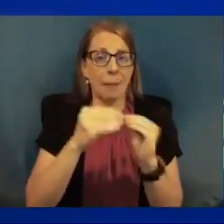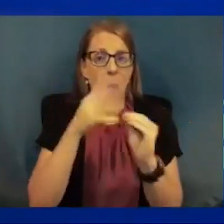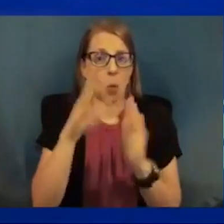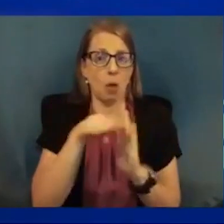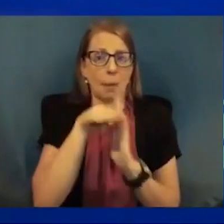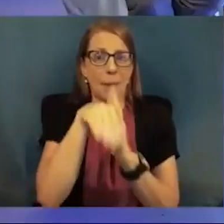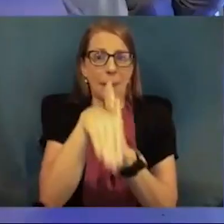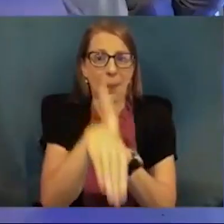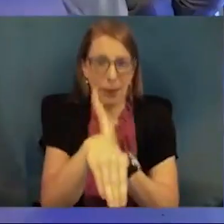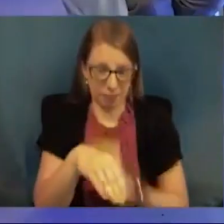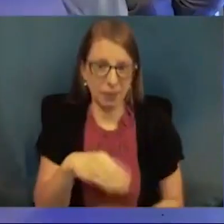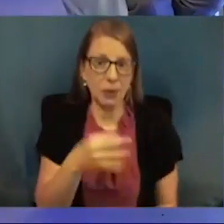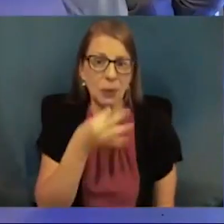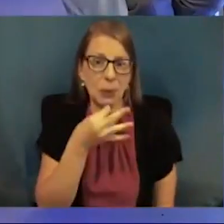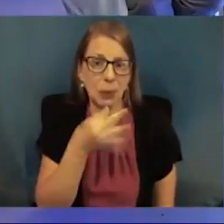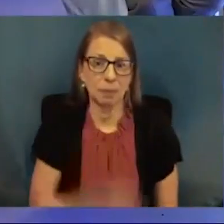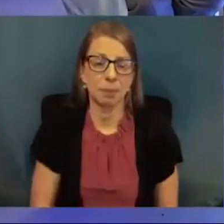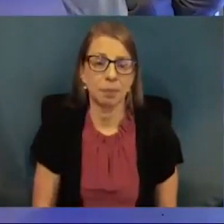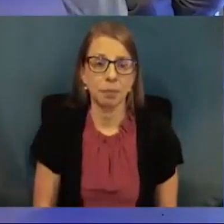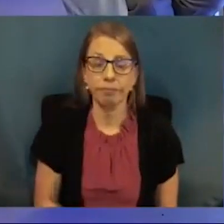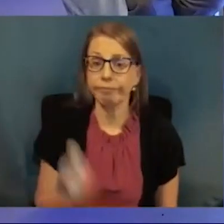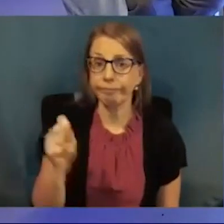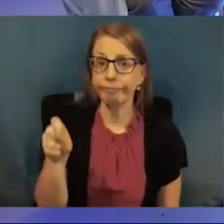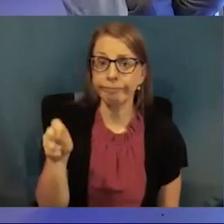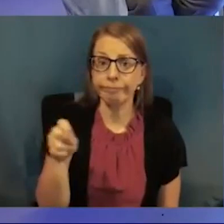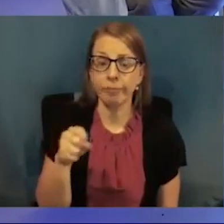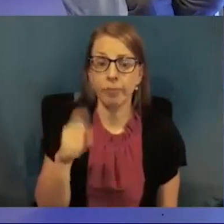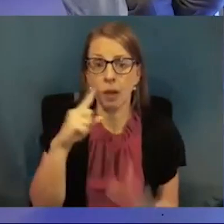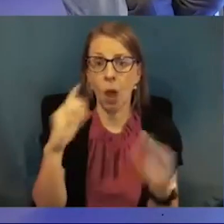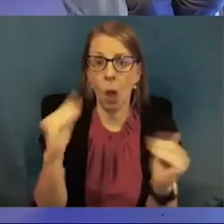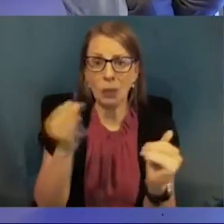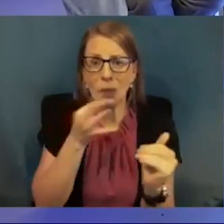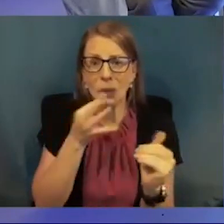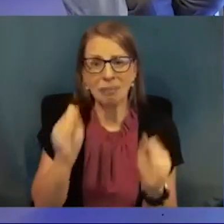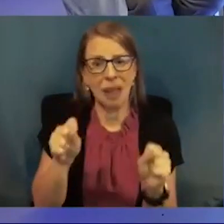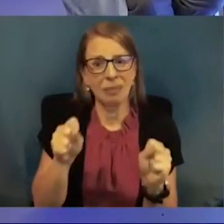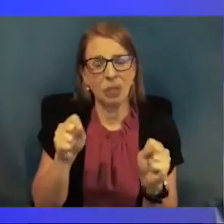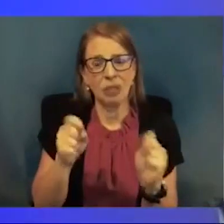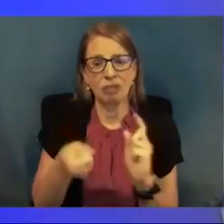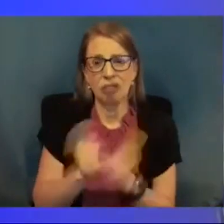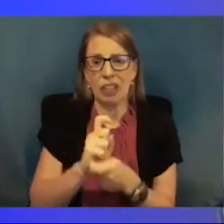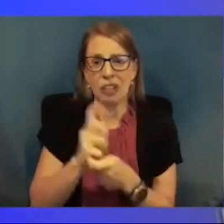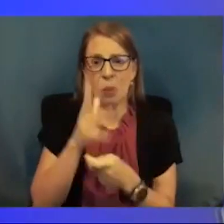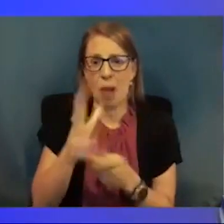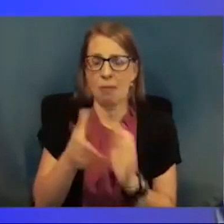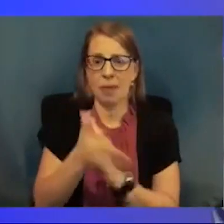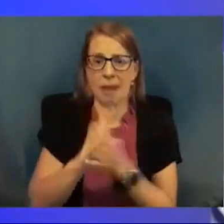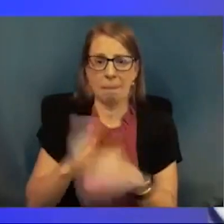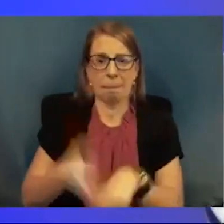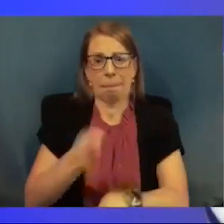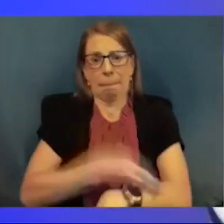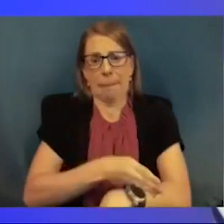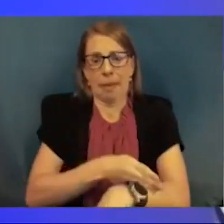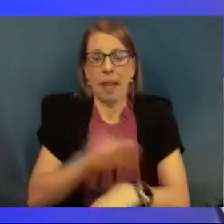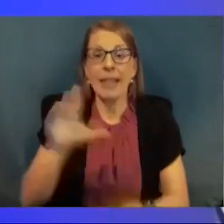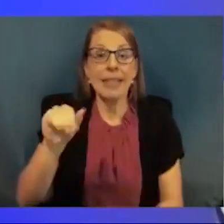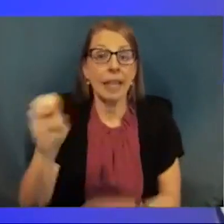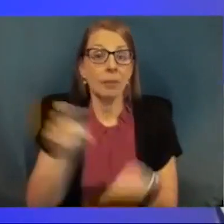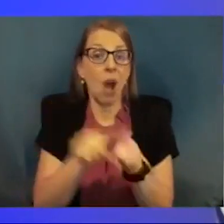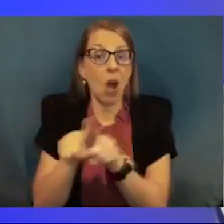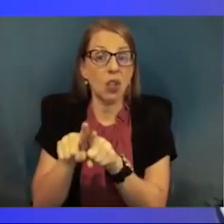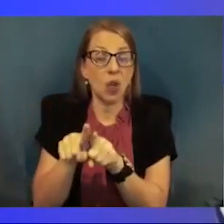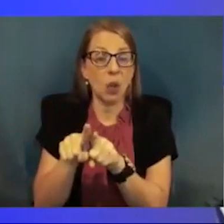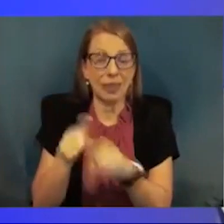away. Yeah. Yeah, I mean, I think we hope it's as soon as possible. You have to understand, just like you said, it's the cases, but also then it takes that time to